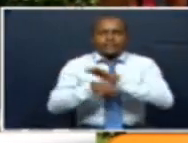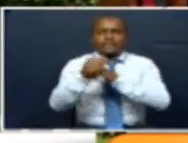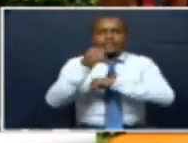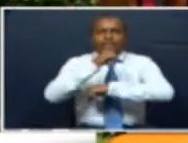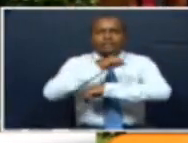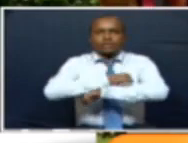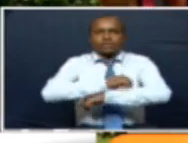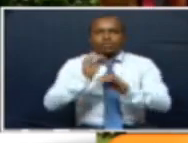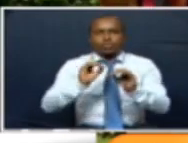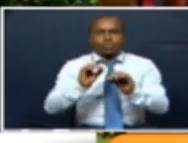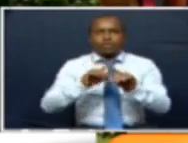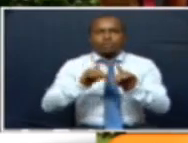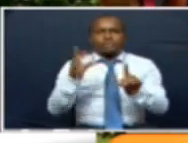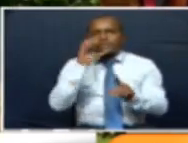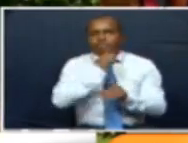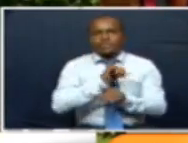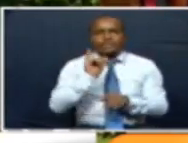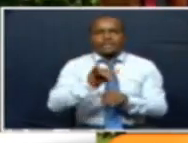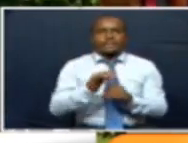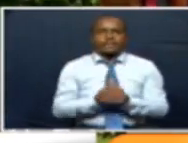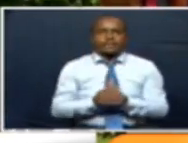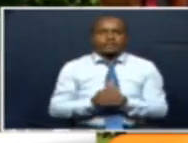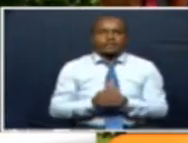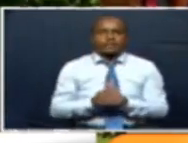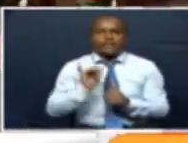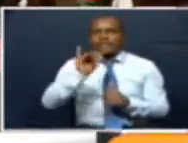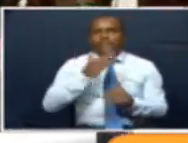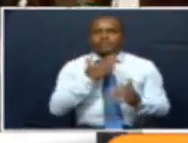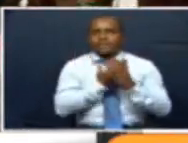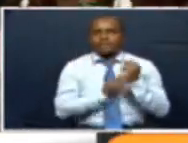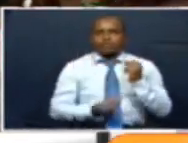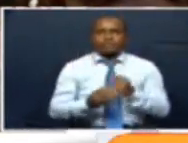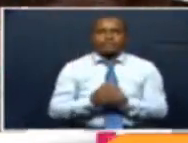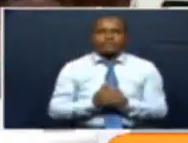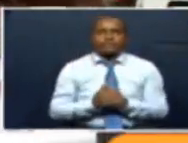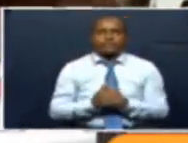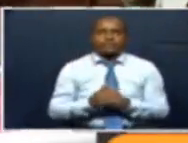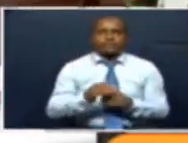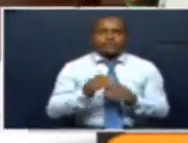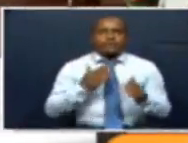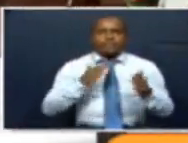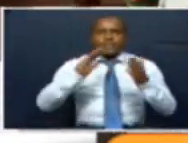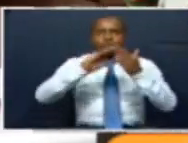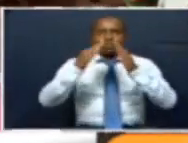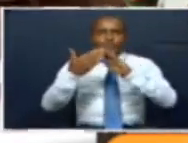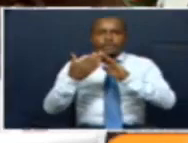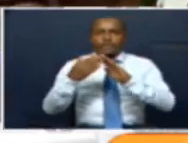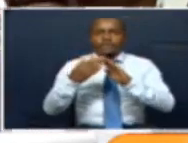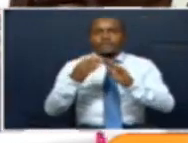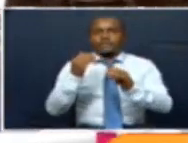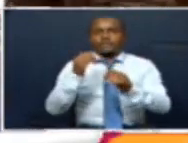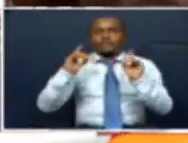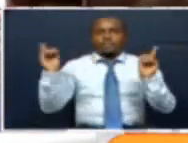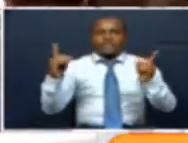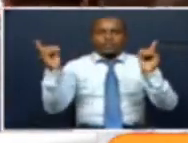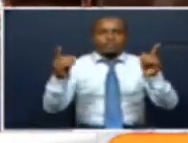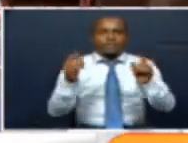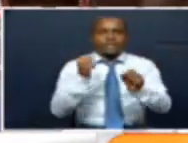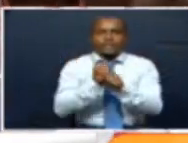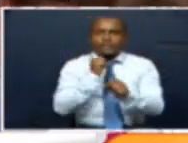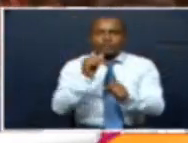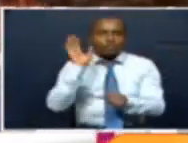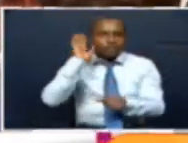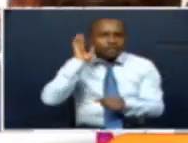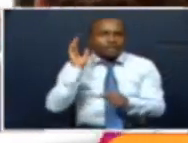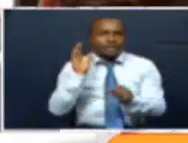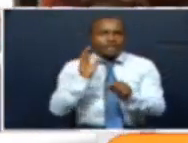But he fell short of talking about floods, and that was my disappointment. The community that I come from are pastoralists. I did not hear a